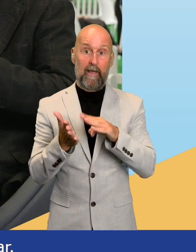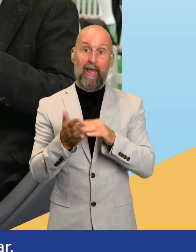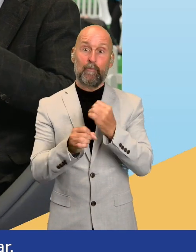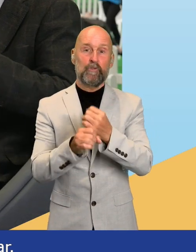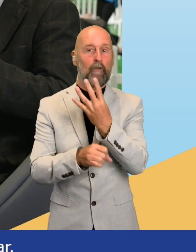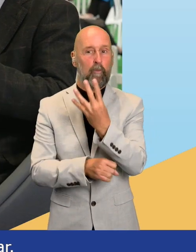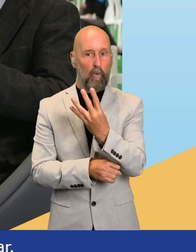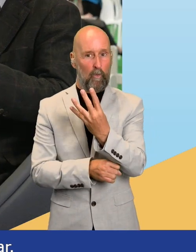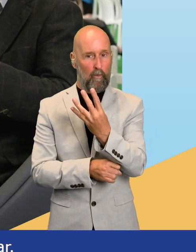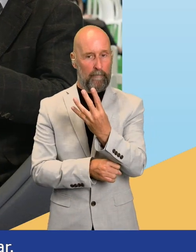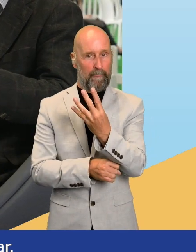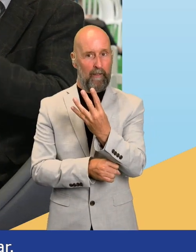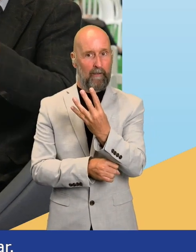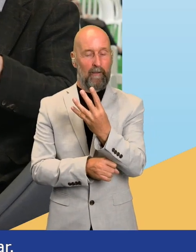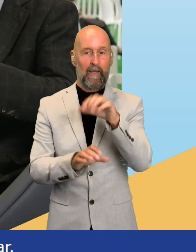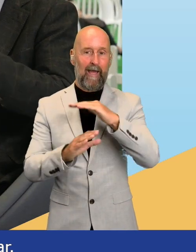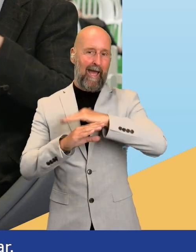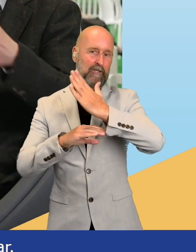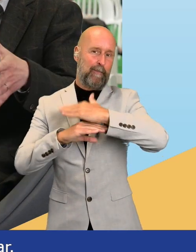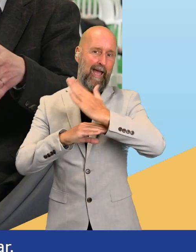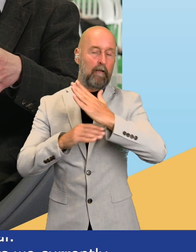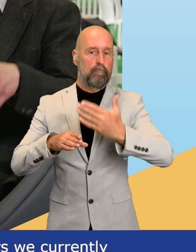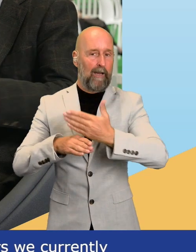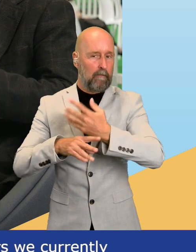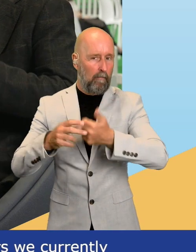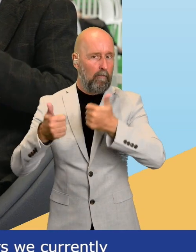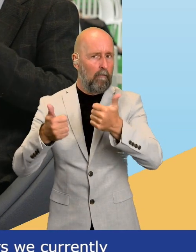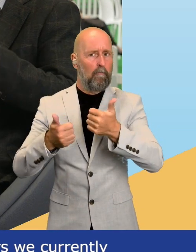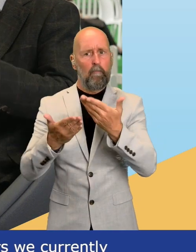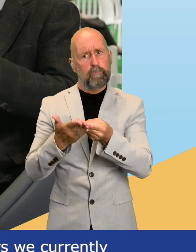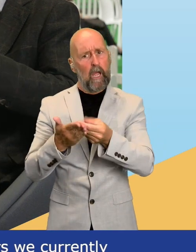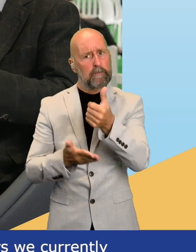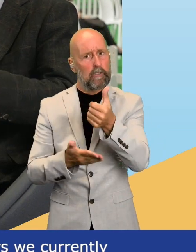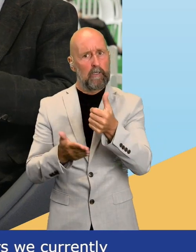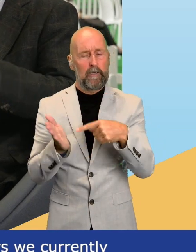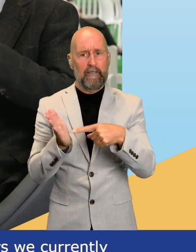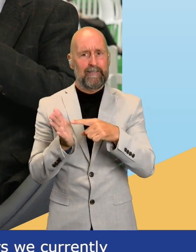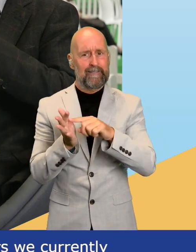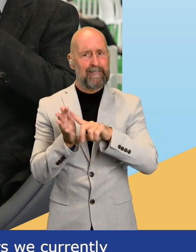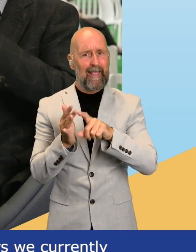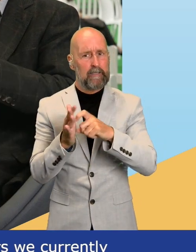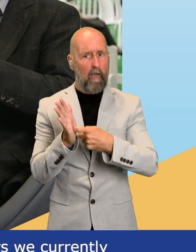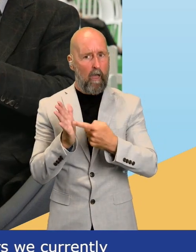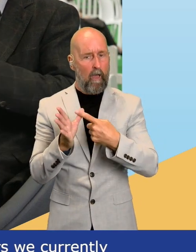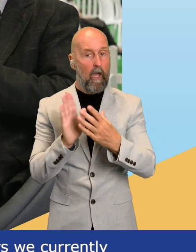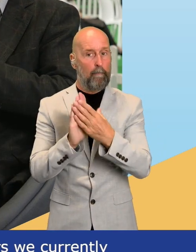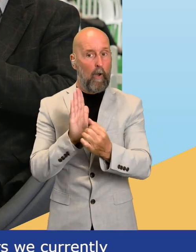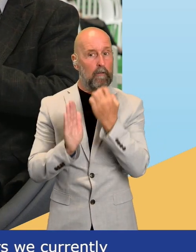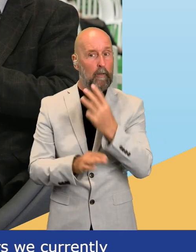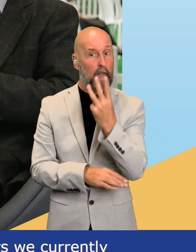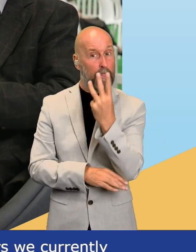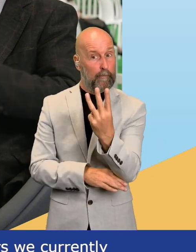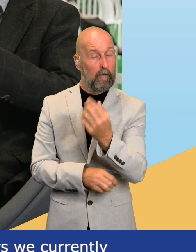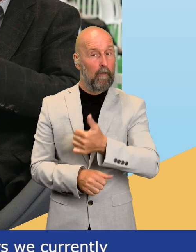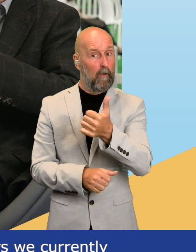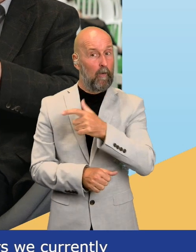MG4, which is a hatchback that's quite practical, very well priced. They've got the Tesla Model 3, which is very efficient in terms